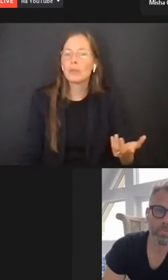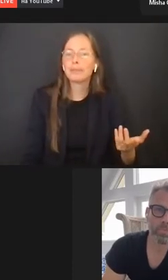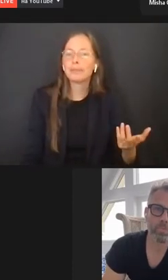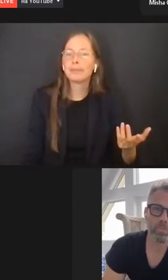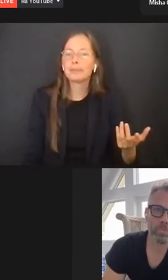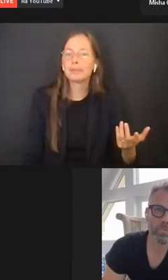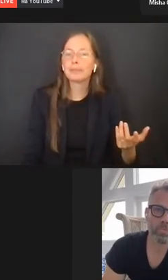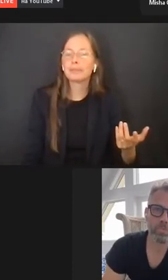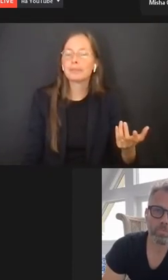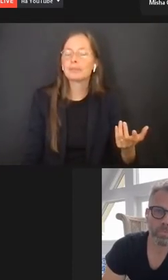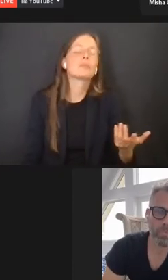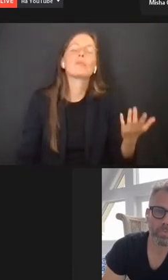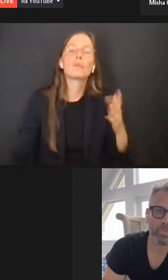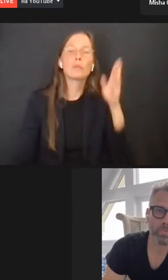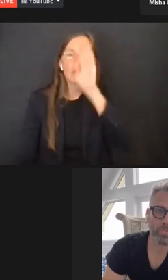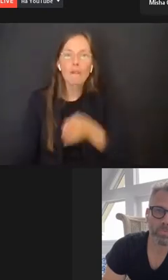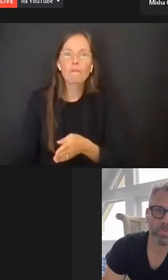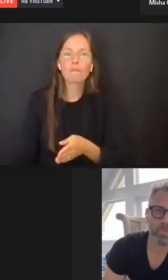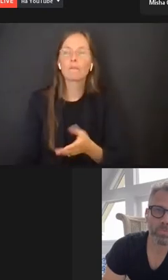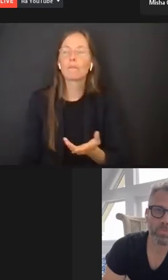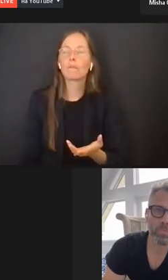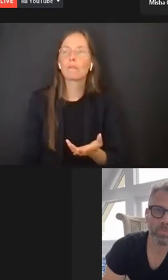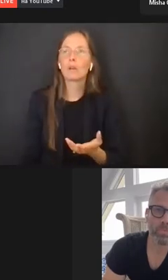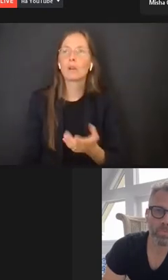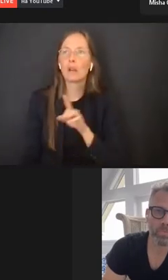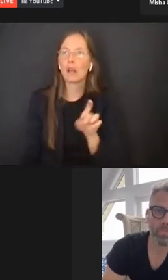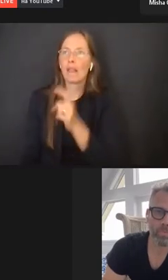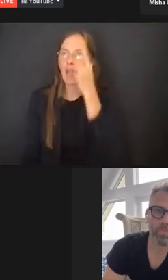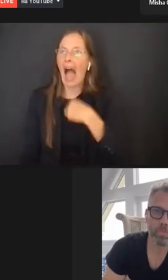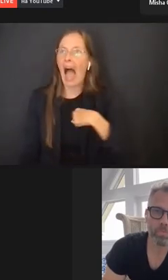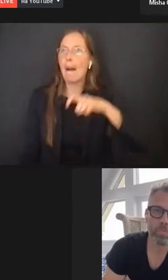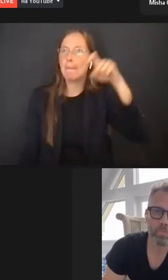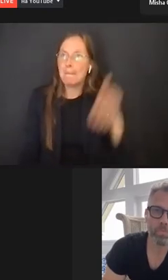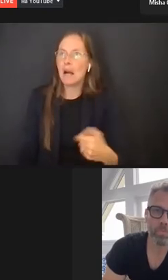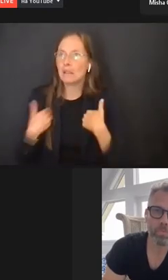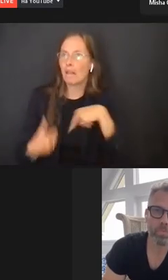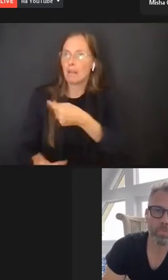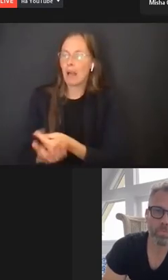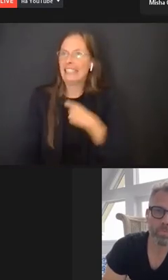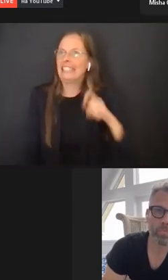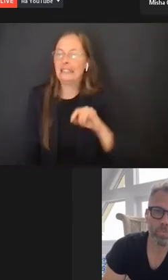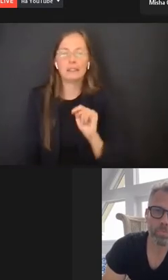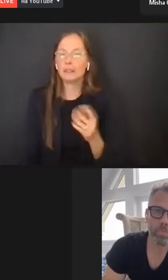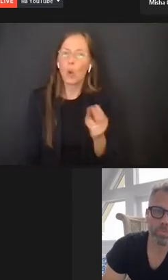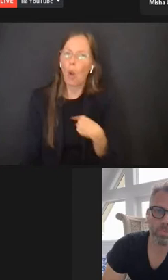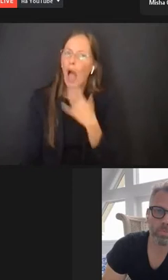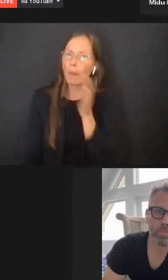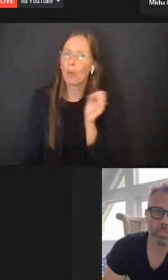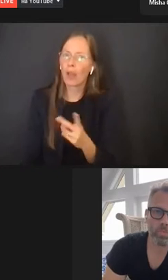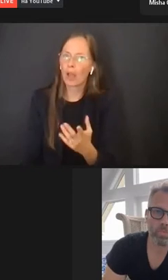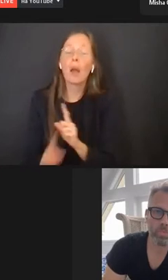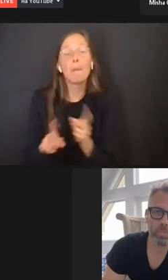walk around feeling like I need this money. I know I'm going to be okay. At the same time,